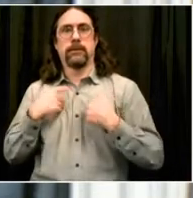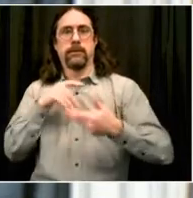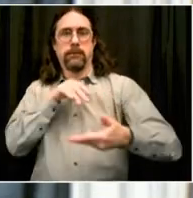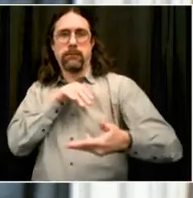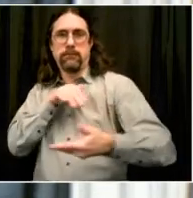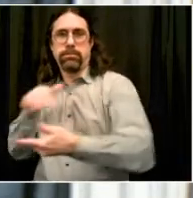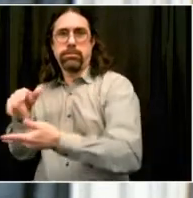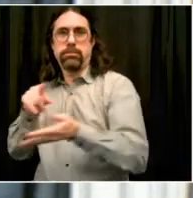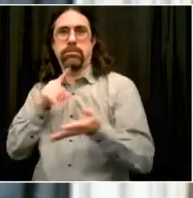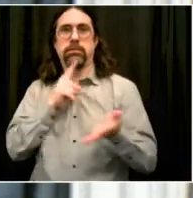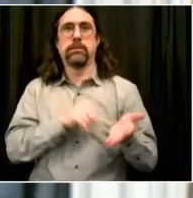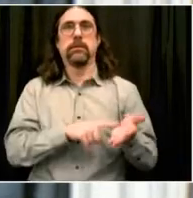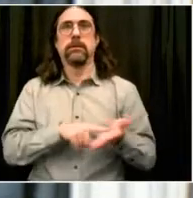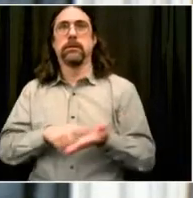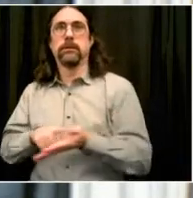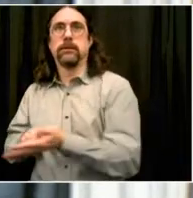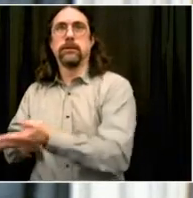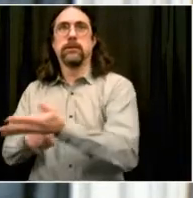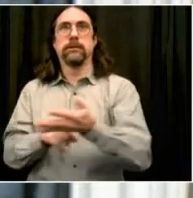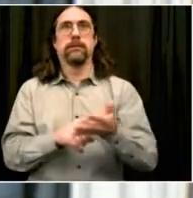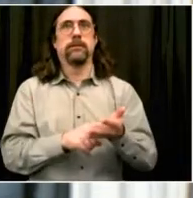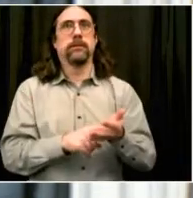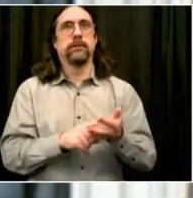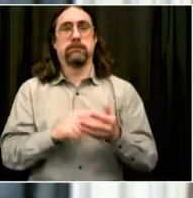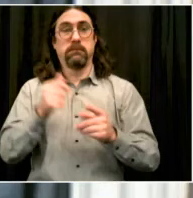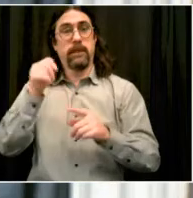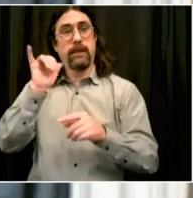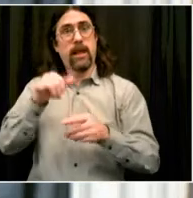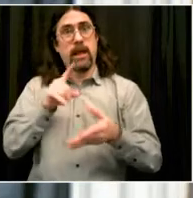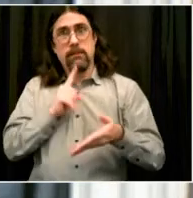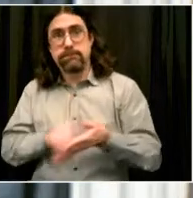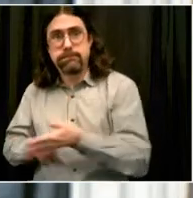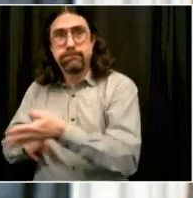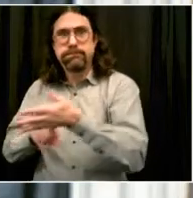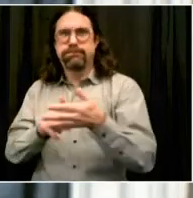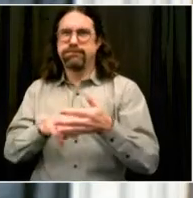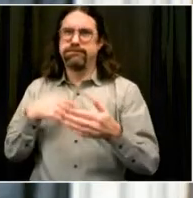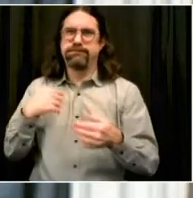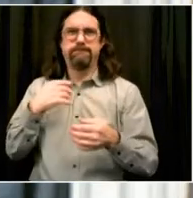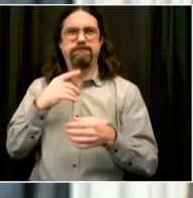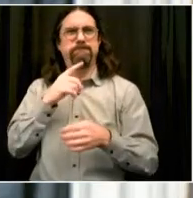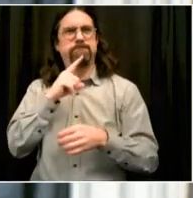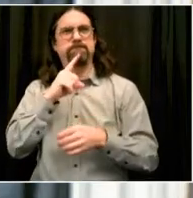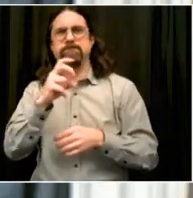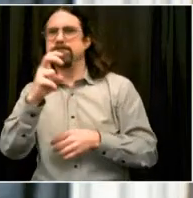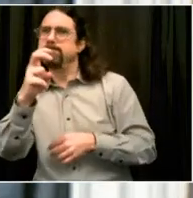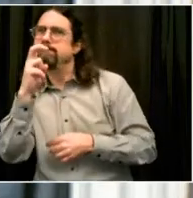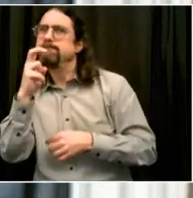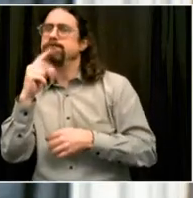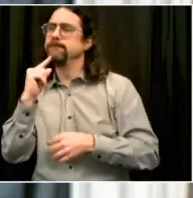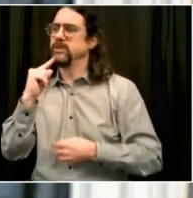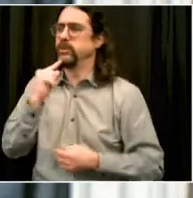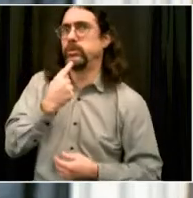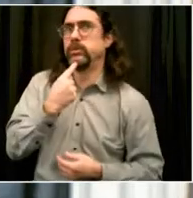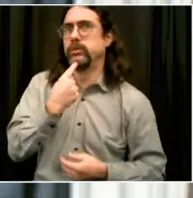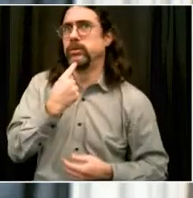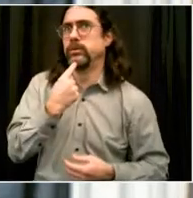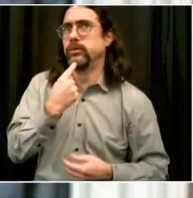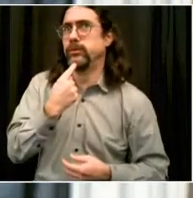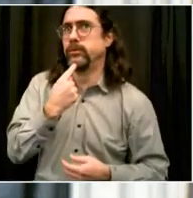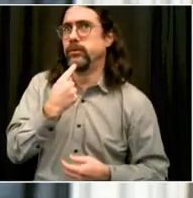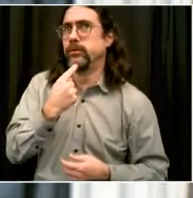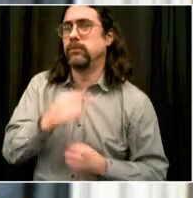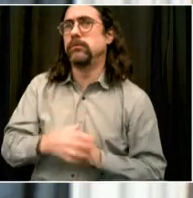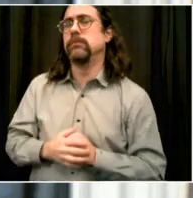our traditional gold standard PCR test. And we found good alignment between them. So that's why if we have a positive result on one of our